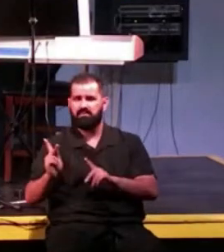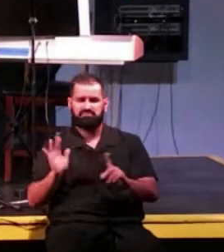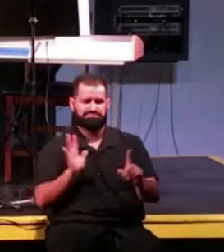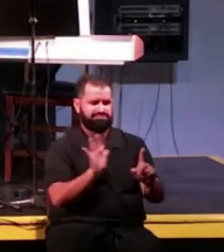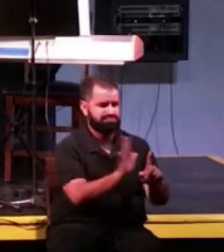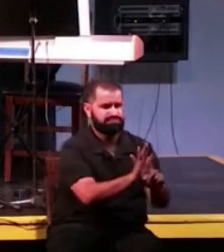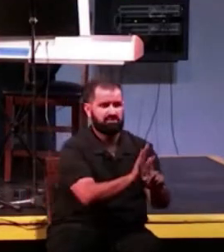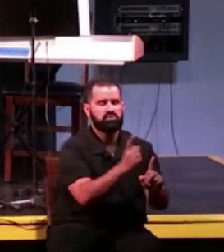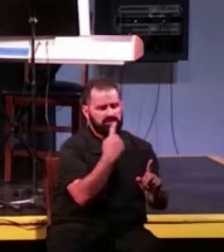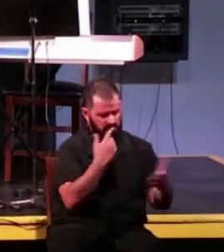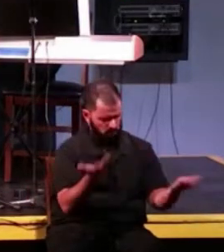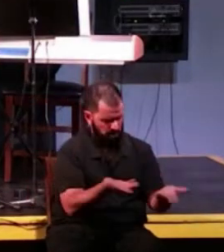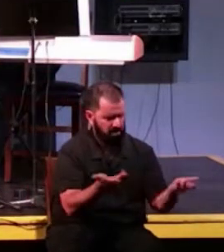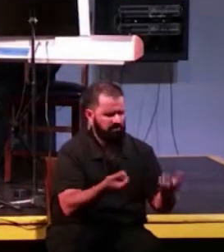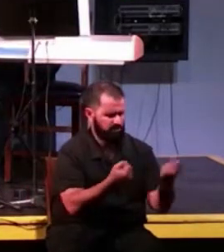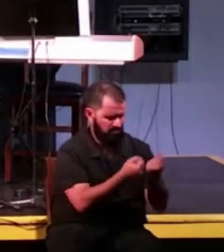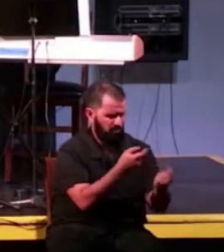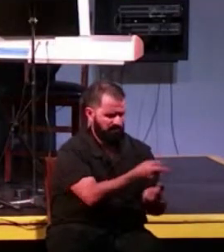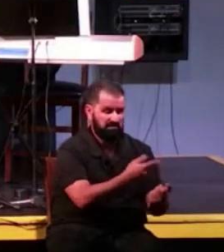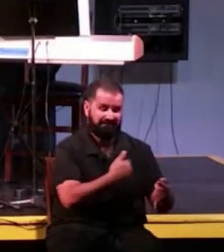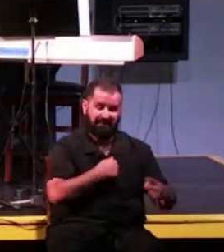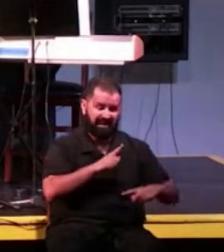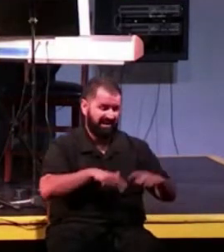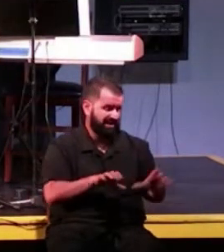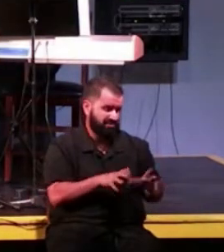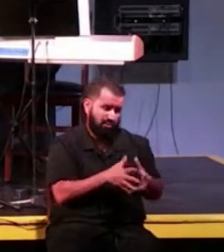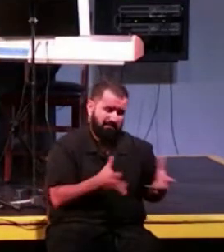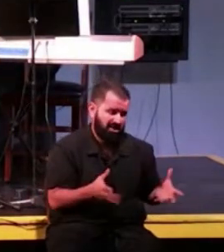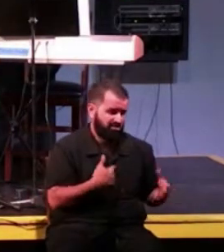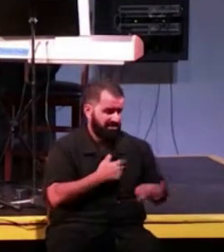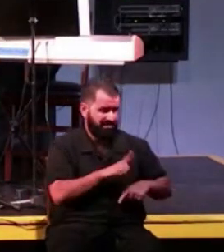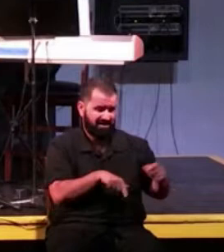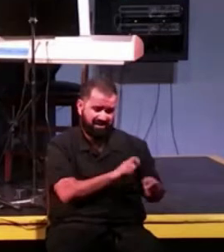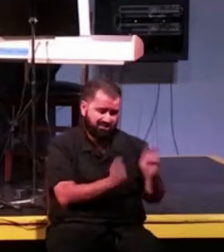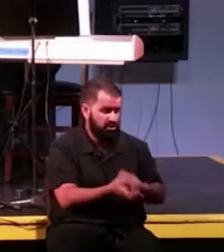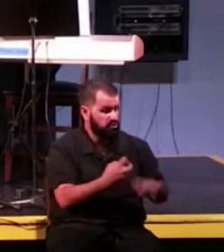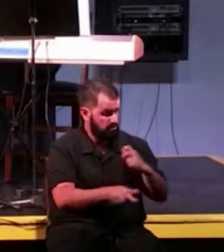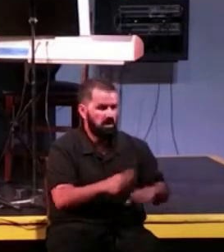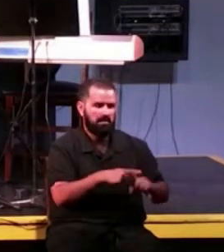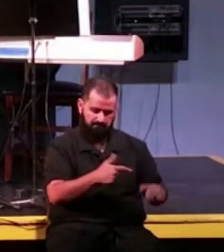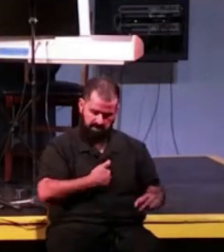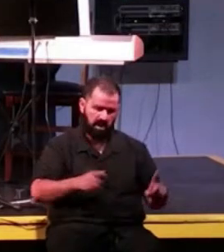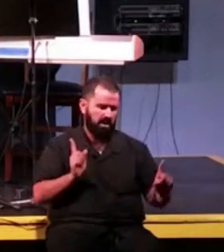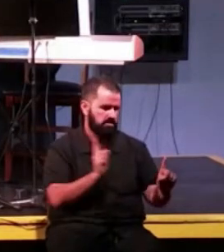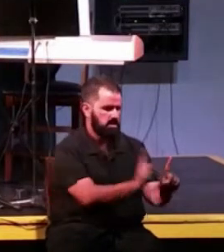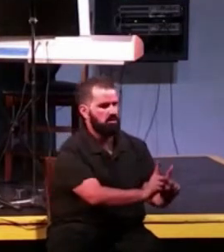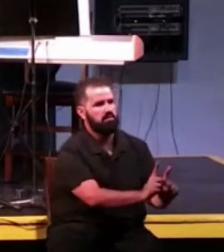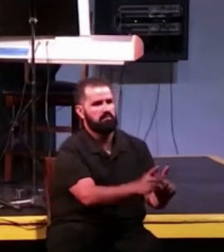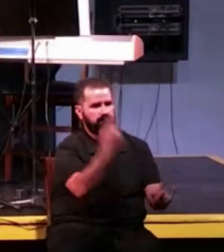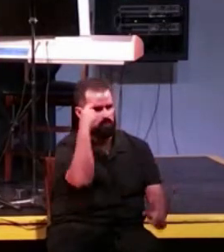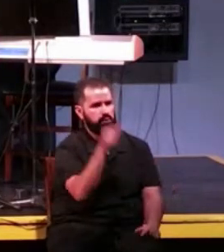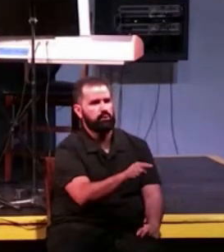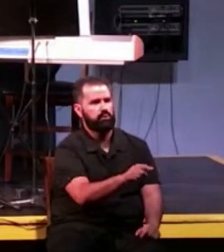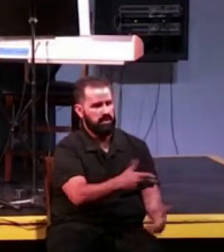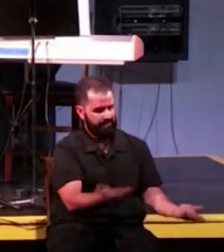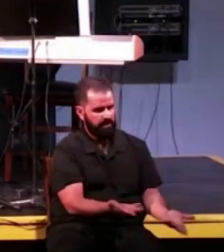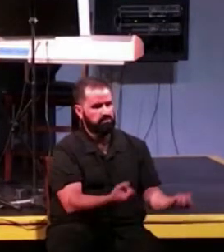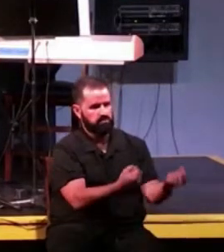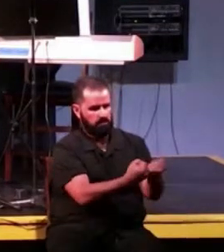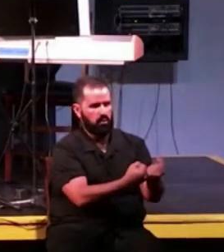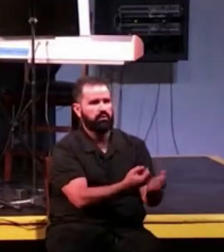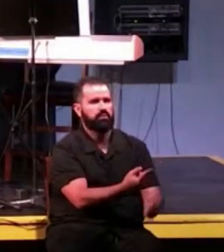I'm going to be here. I can't do much. I'm not going to change your life, but I'll be here for you.